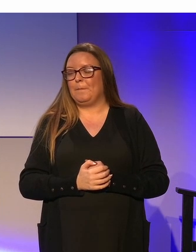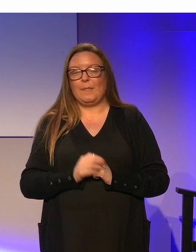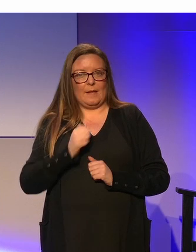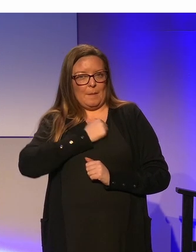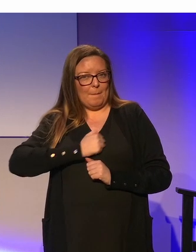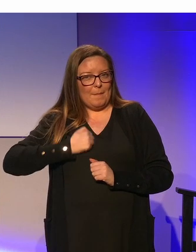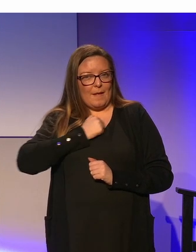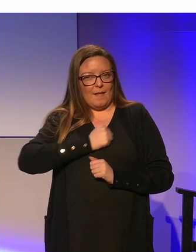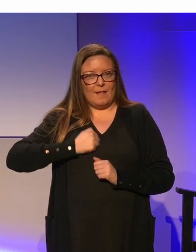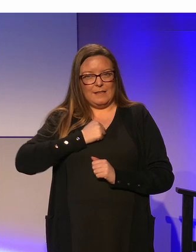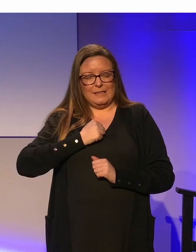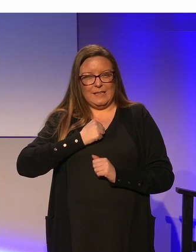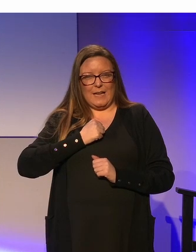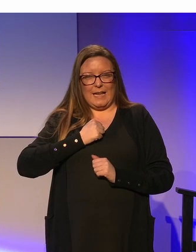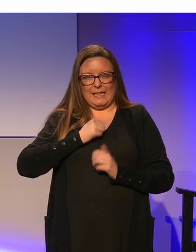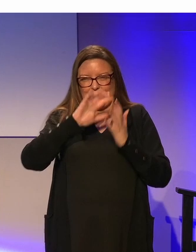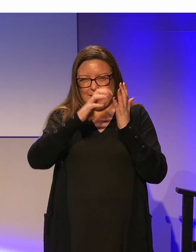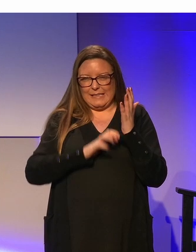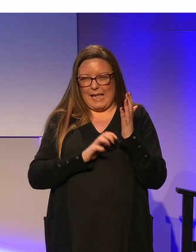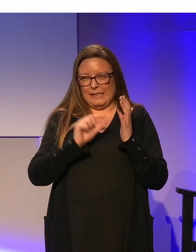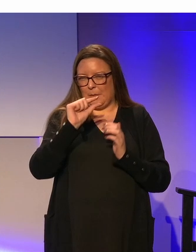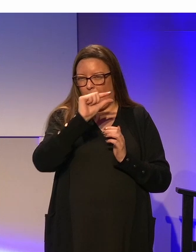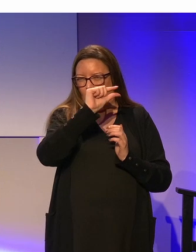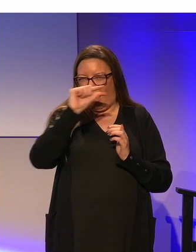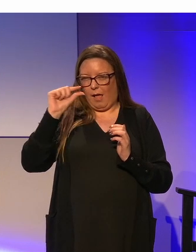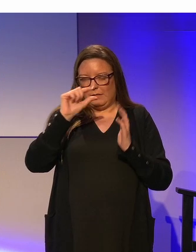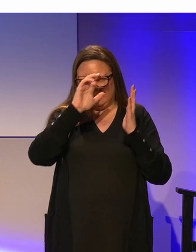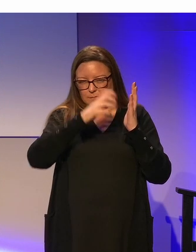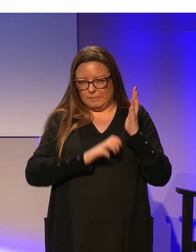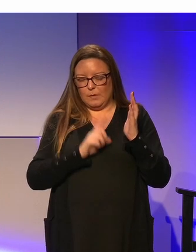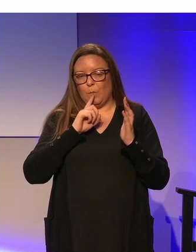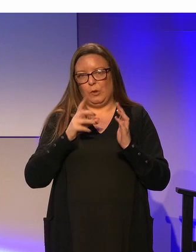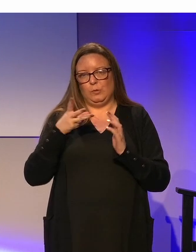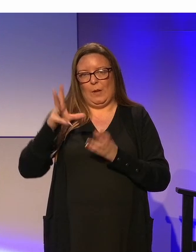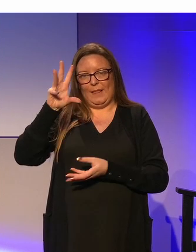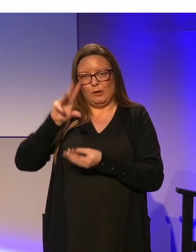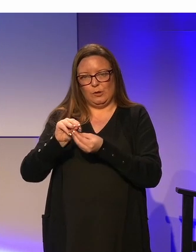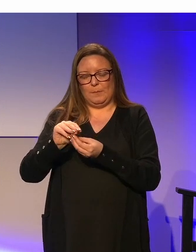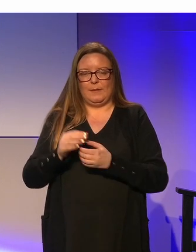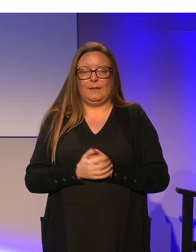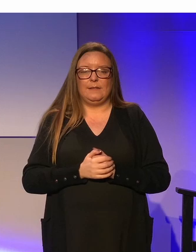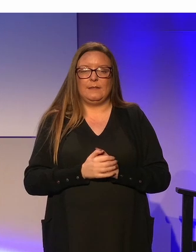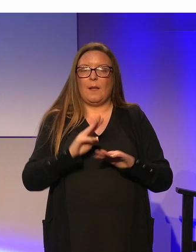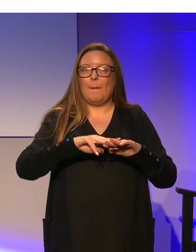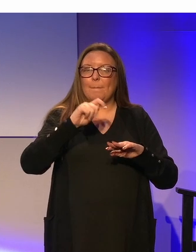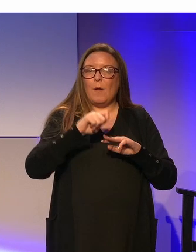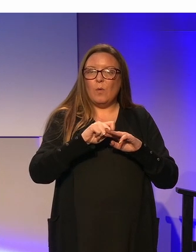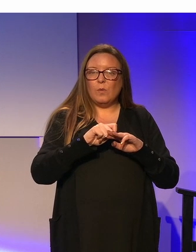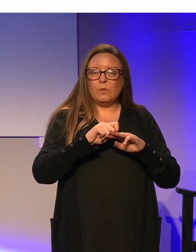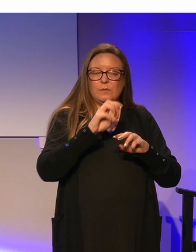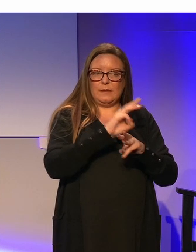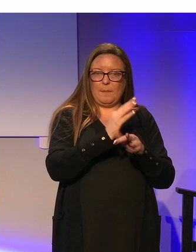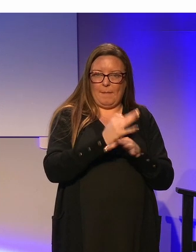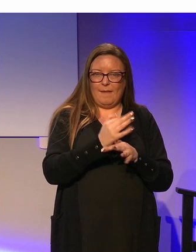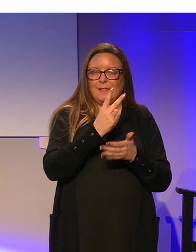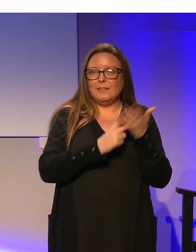I apologise for the text being so small. I'll summarise. The majority of parents